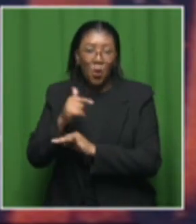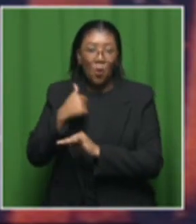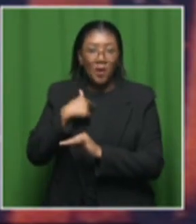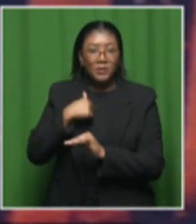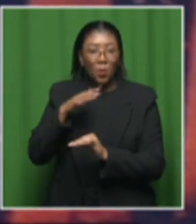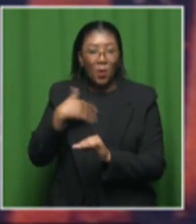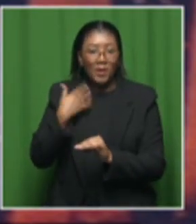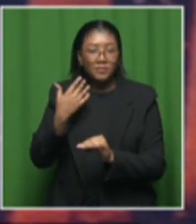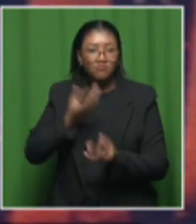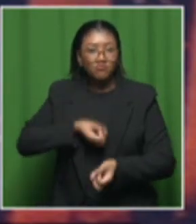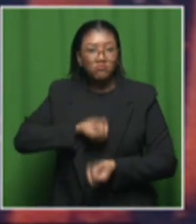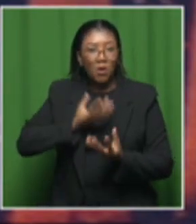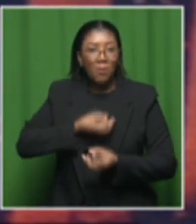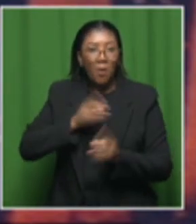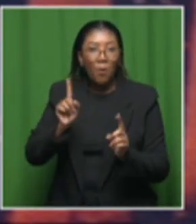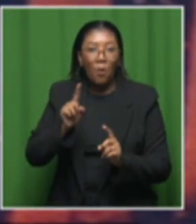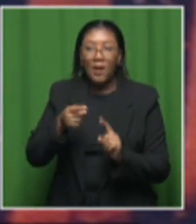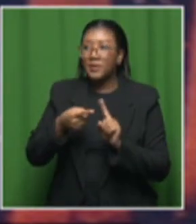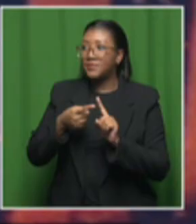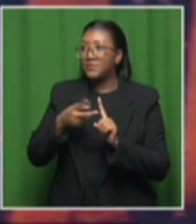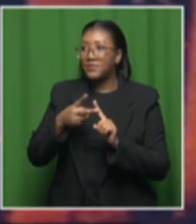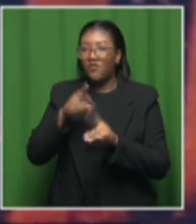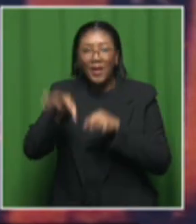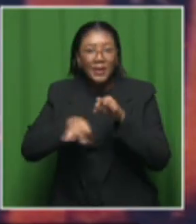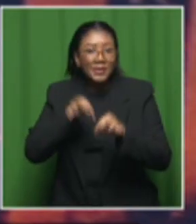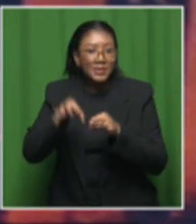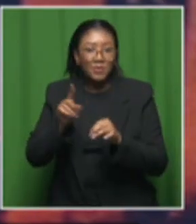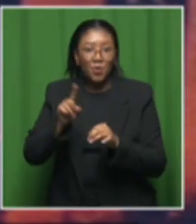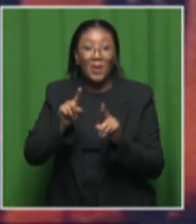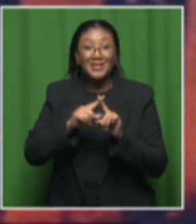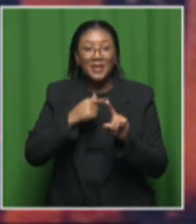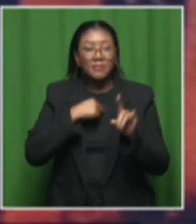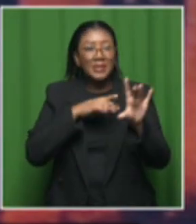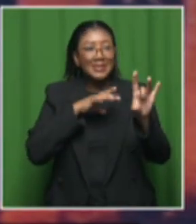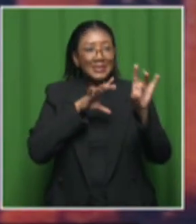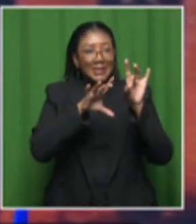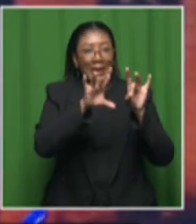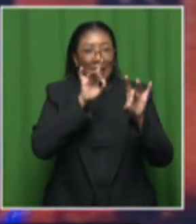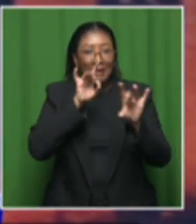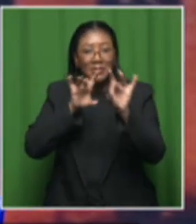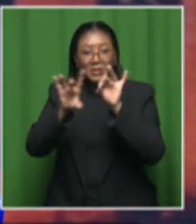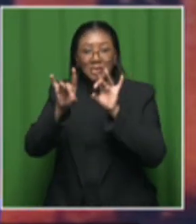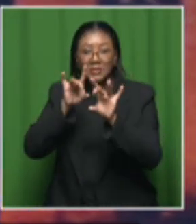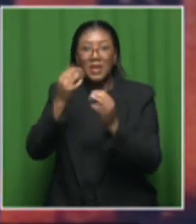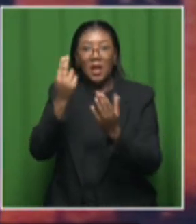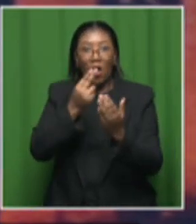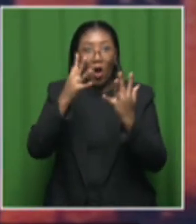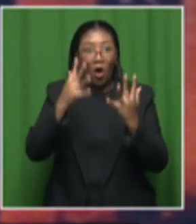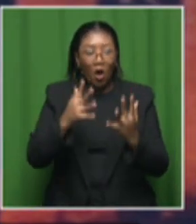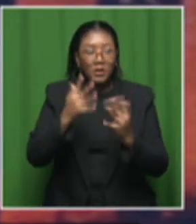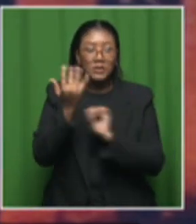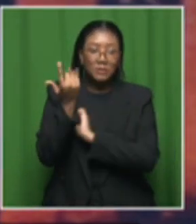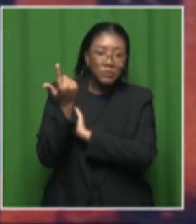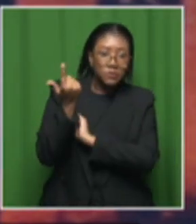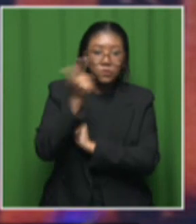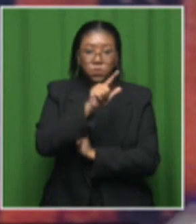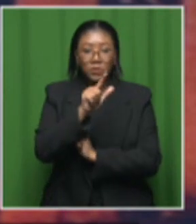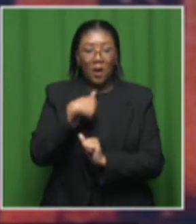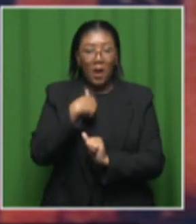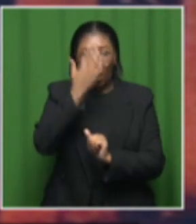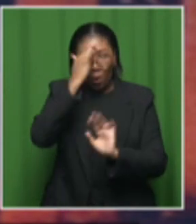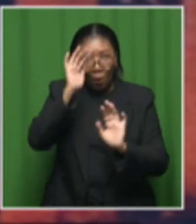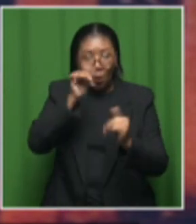to say through the show? And, it was through the selection of artists, who gesture in certain ways that I knew that, okay, cool, we